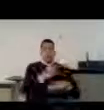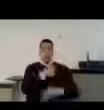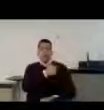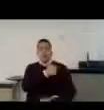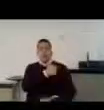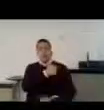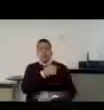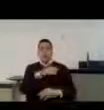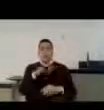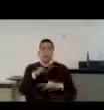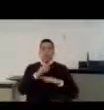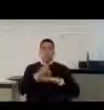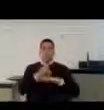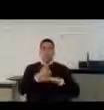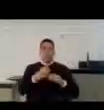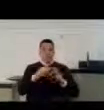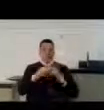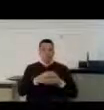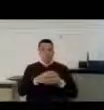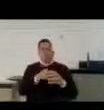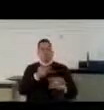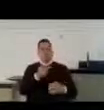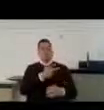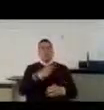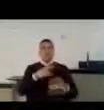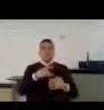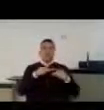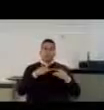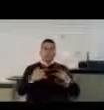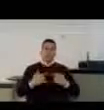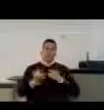Foundation for generously supporting this effort.